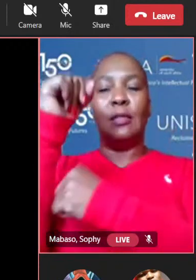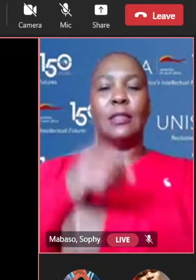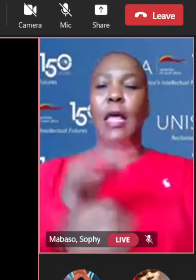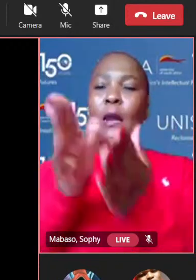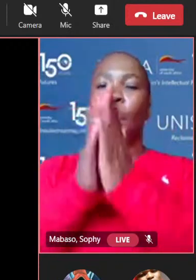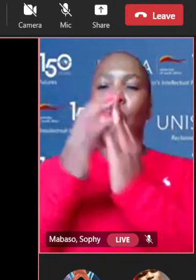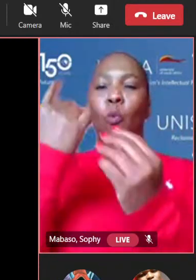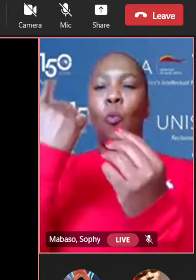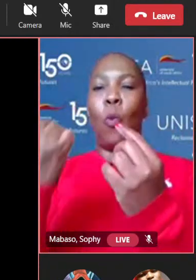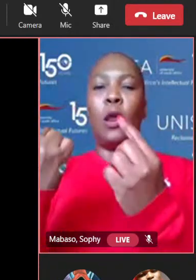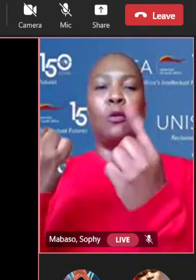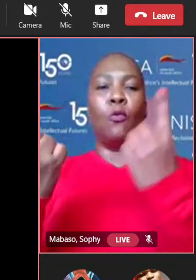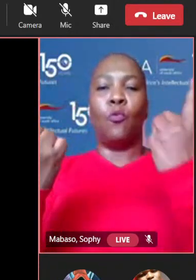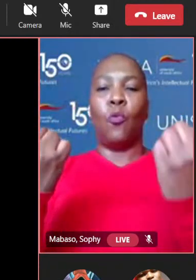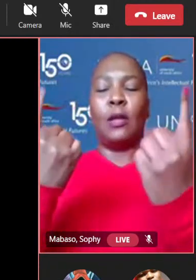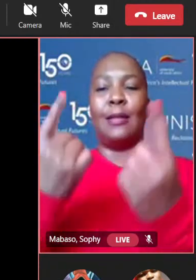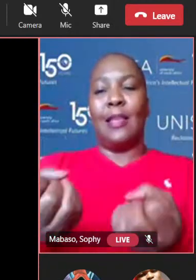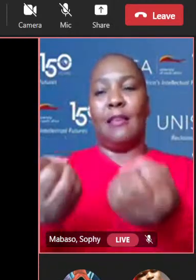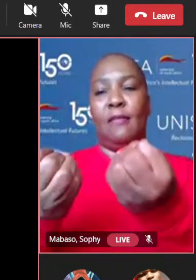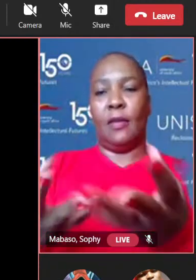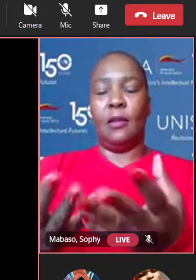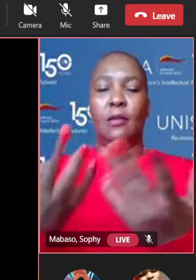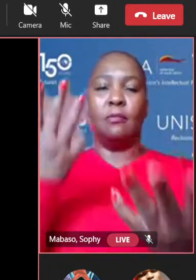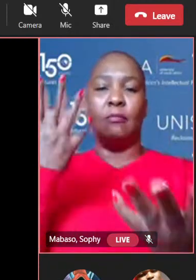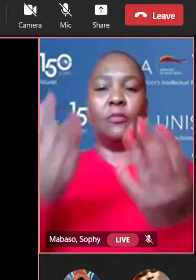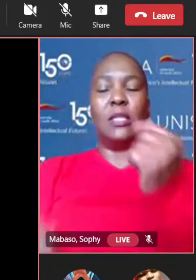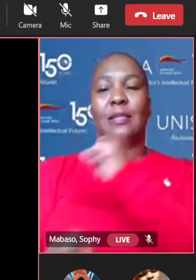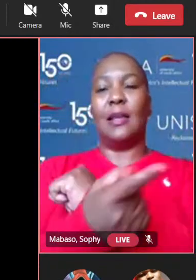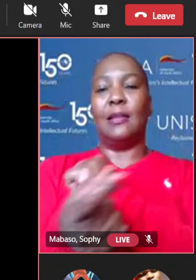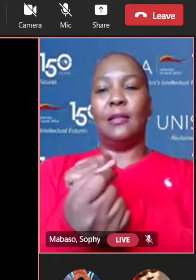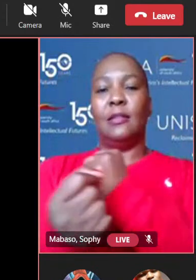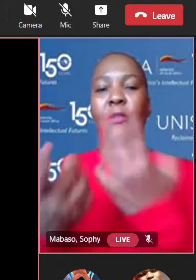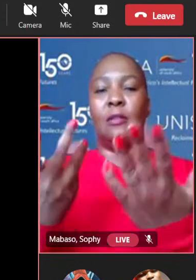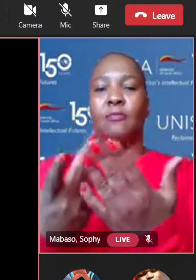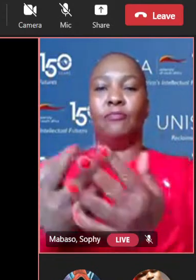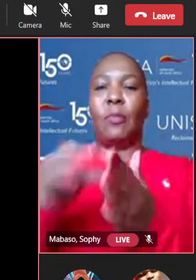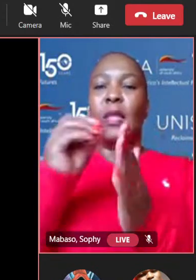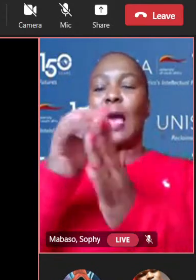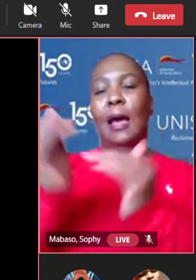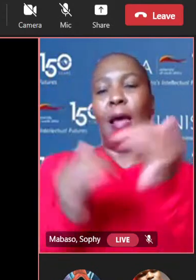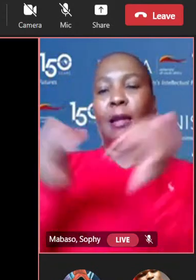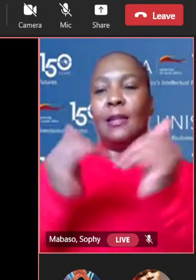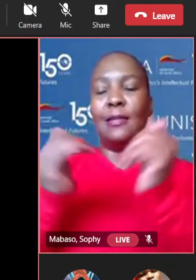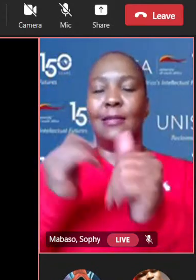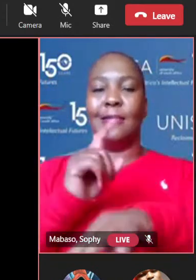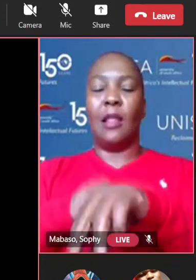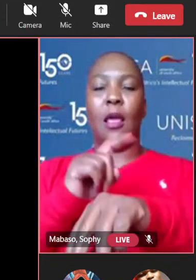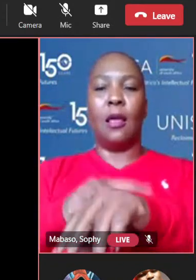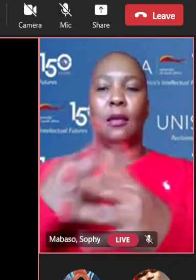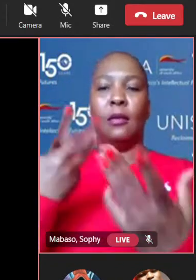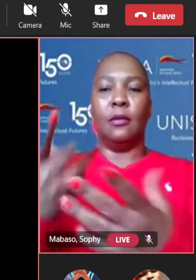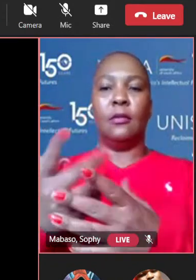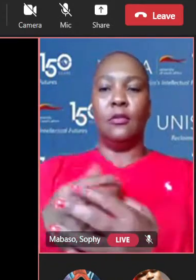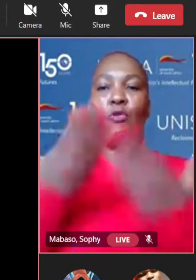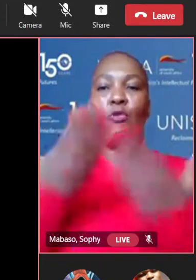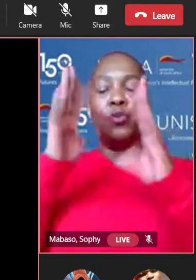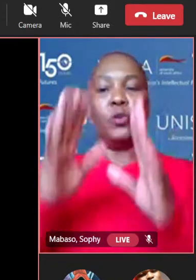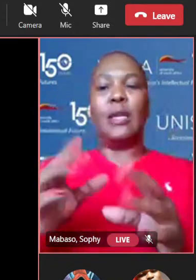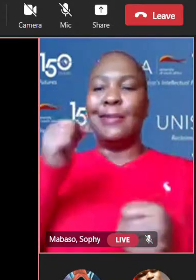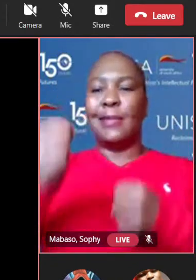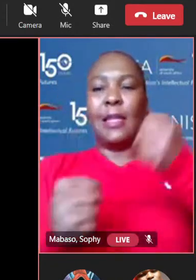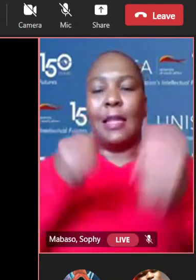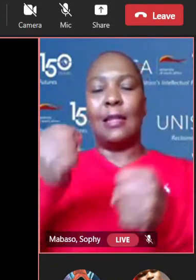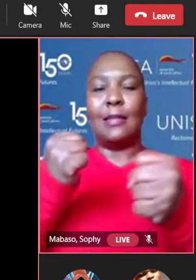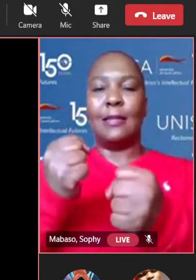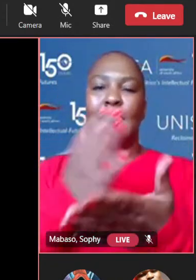given out in a form of scheduled sessions. However, students that are struggling with specific aspects,